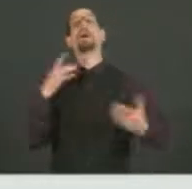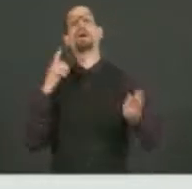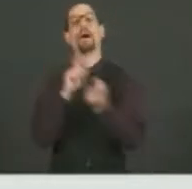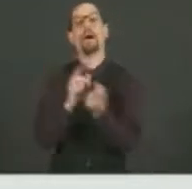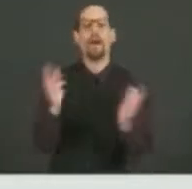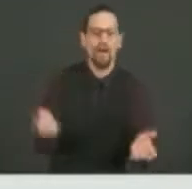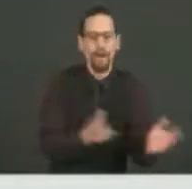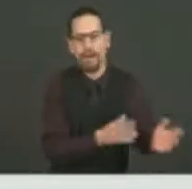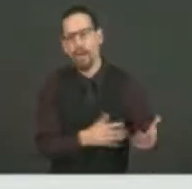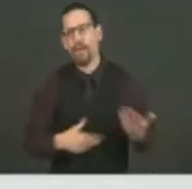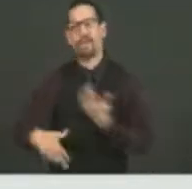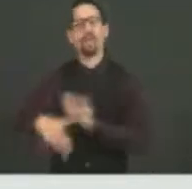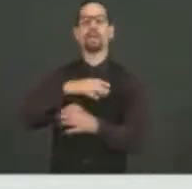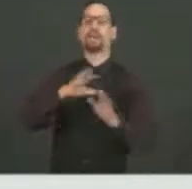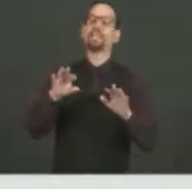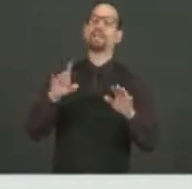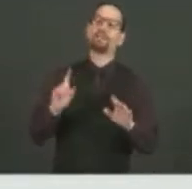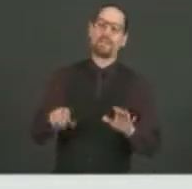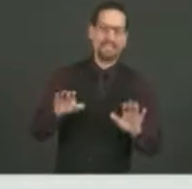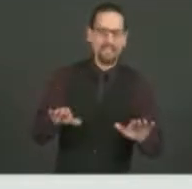them in a stable group of 30.